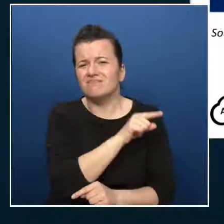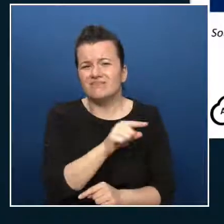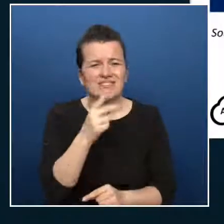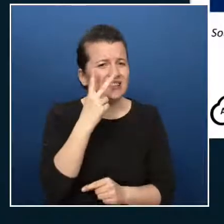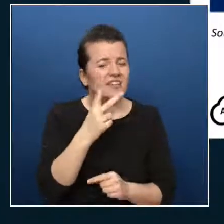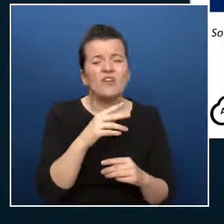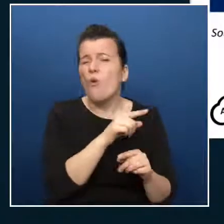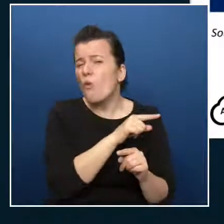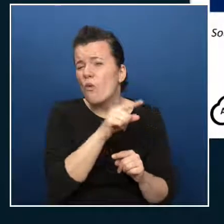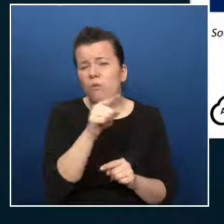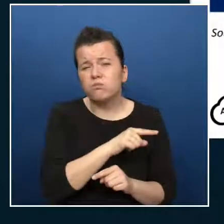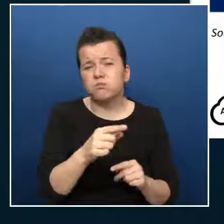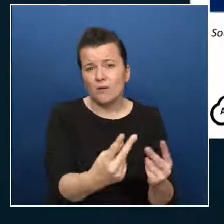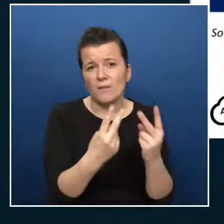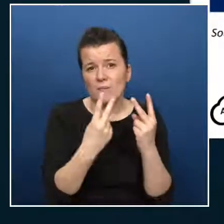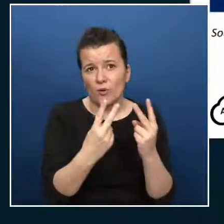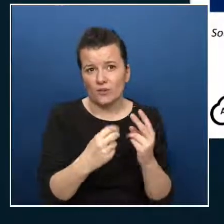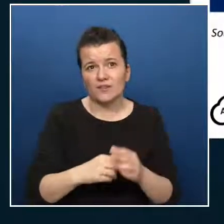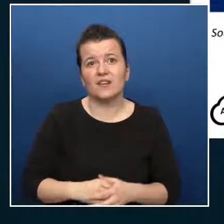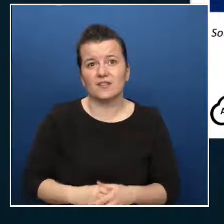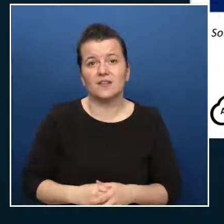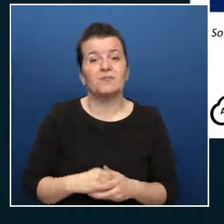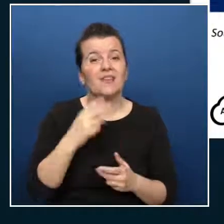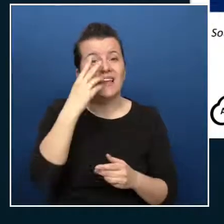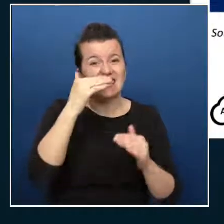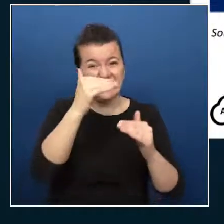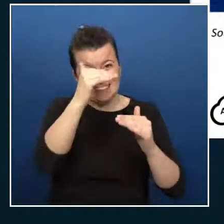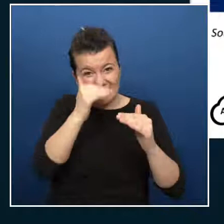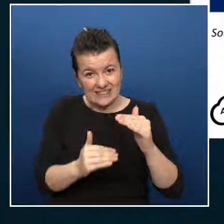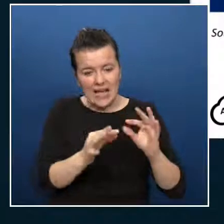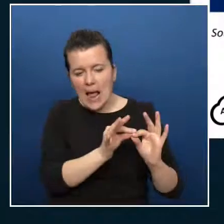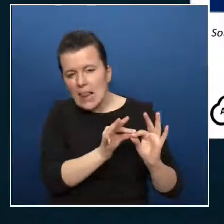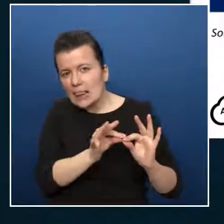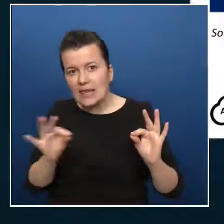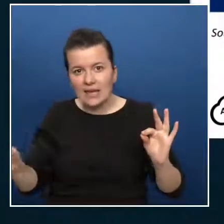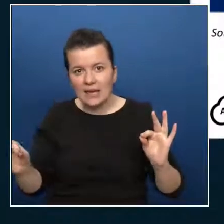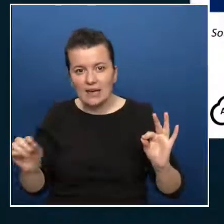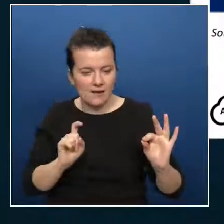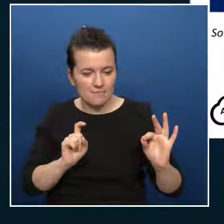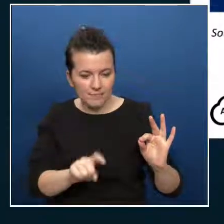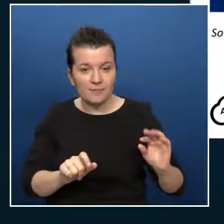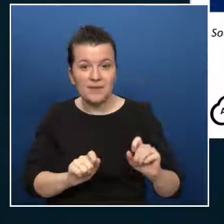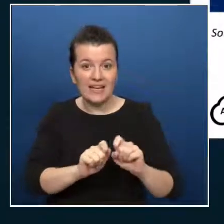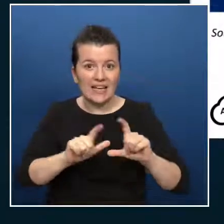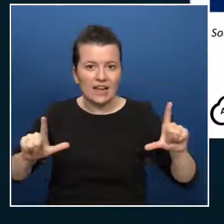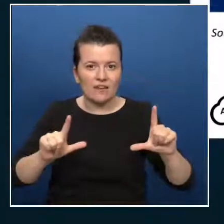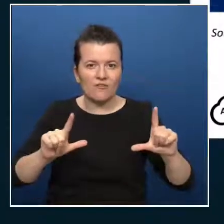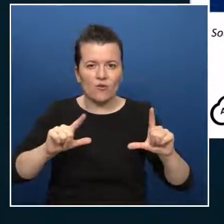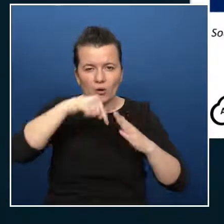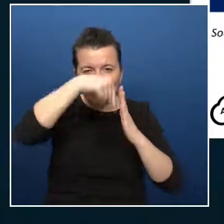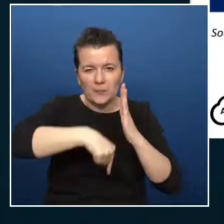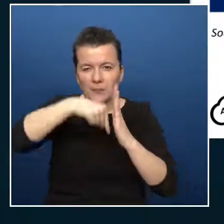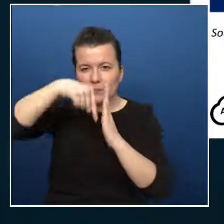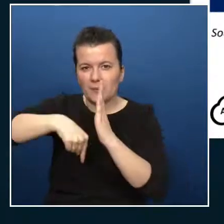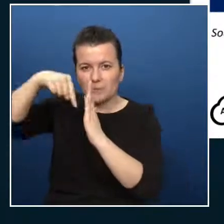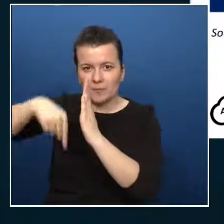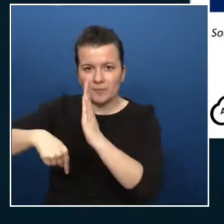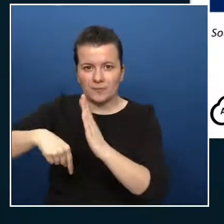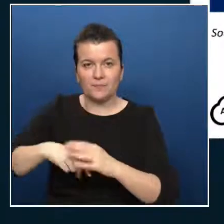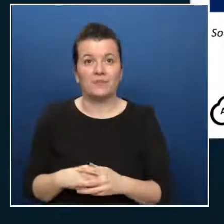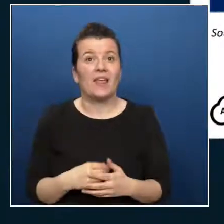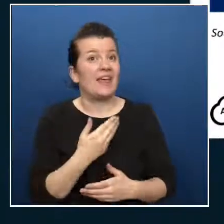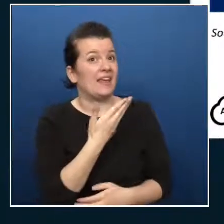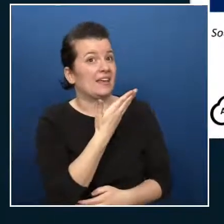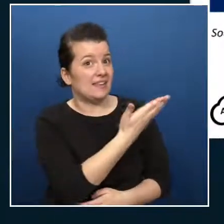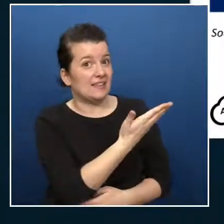on the link that it is on the presentation. And what I really like about this top 10 is the design